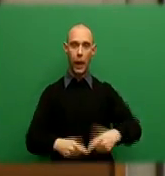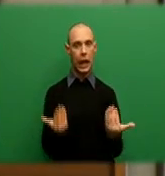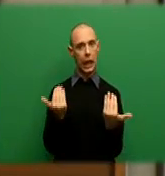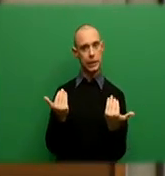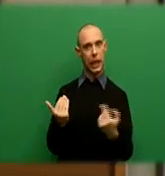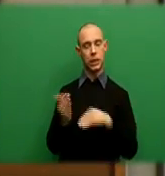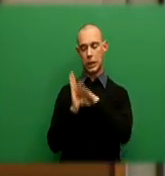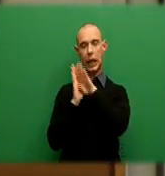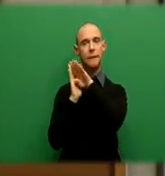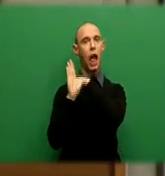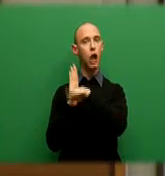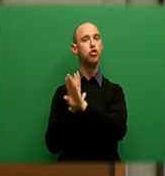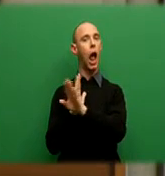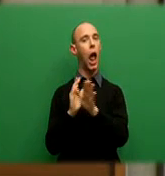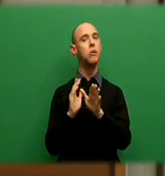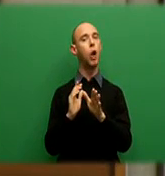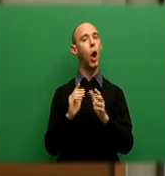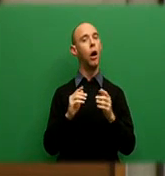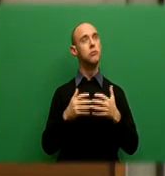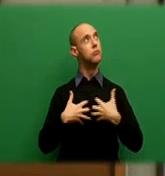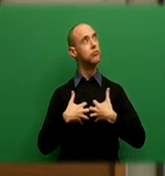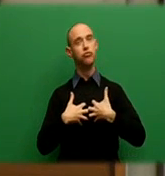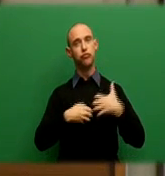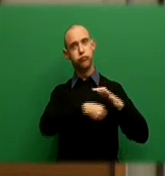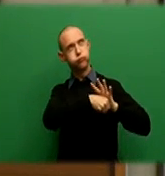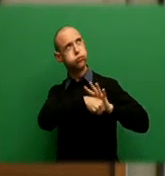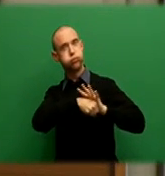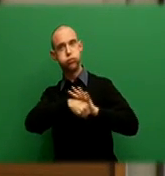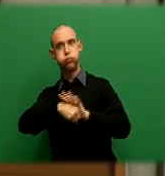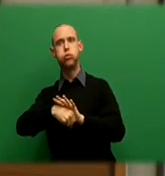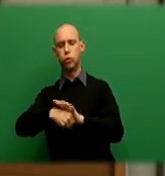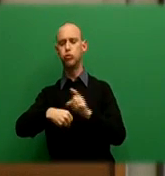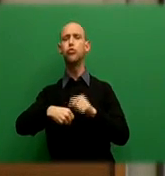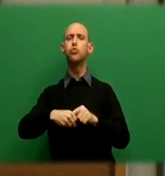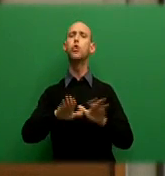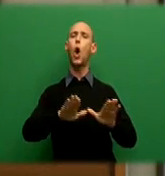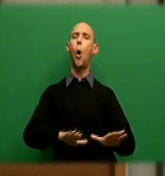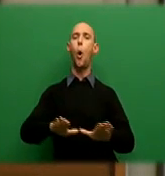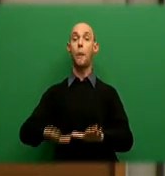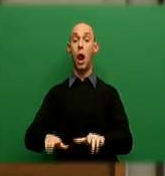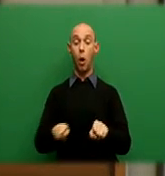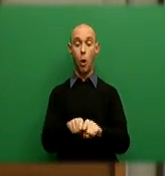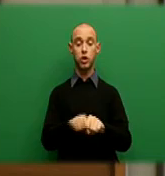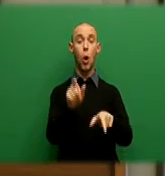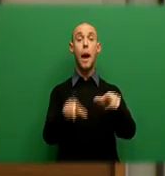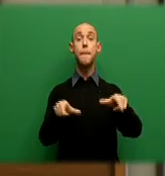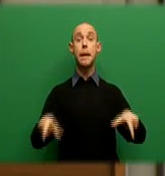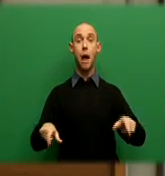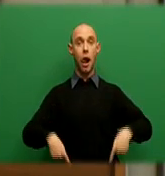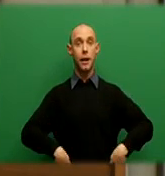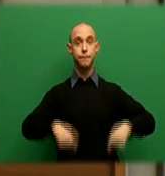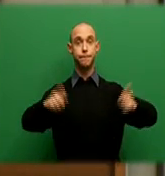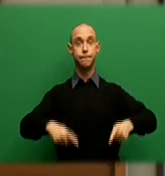remain subdued, and indications are that household consumption expenditure is likely to remain